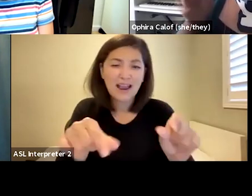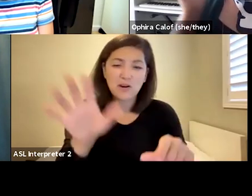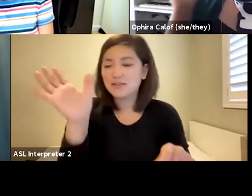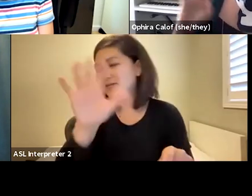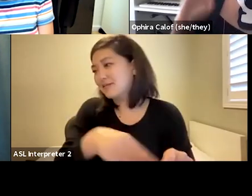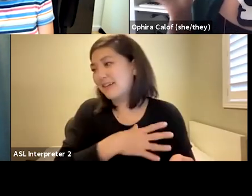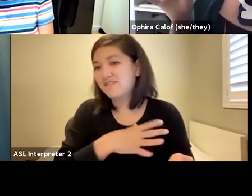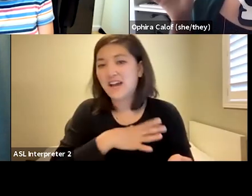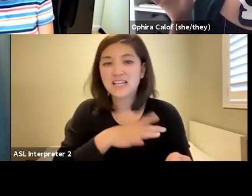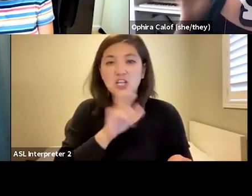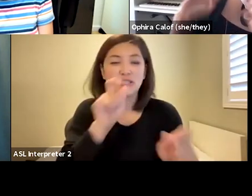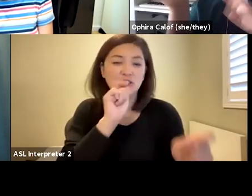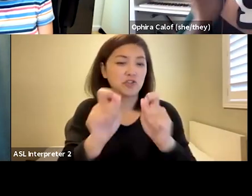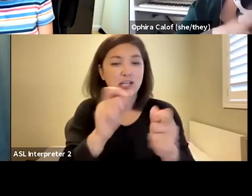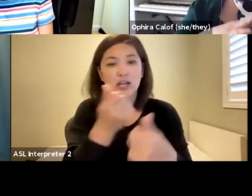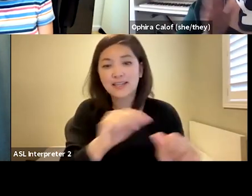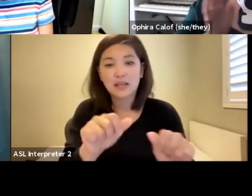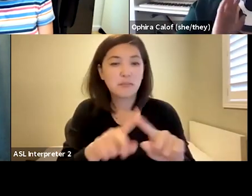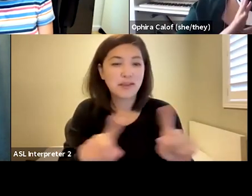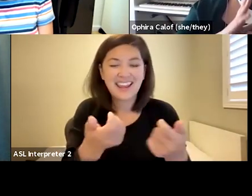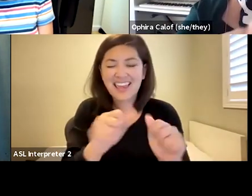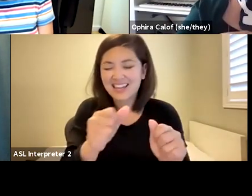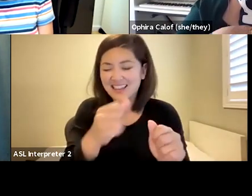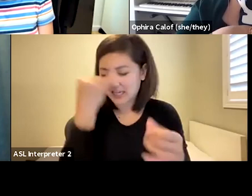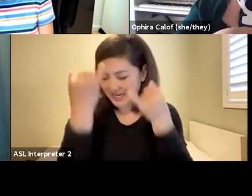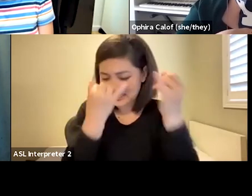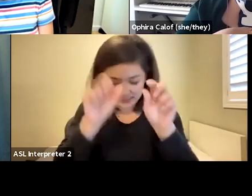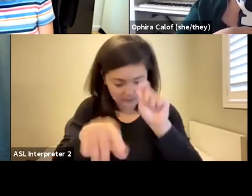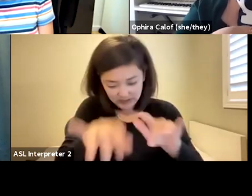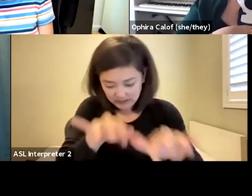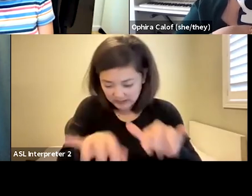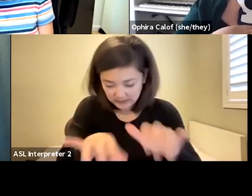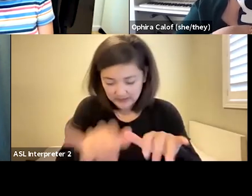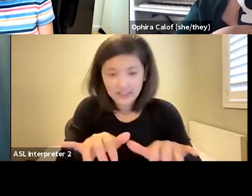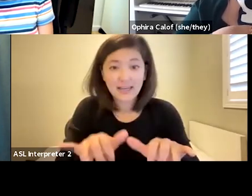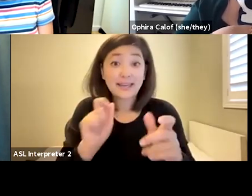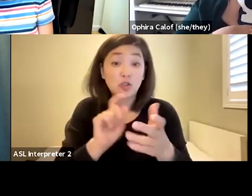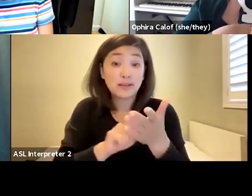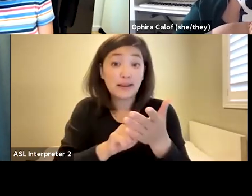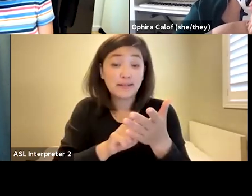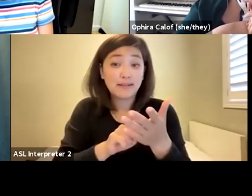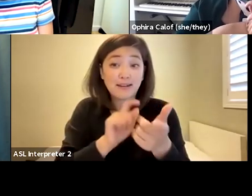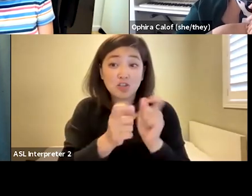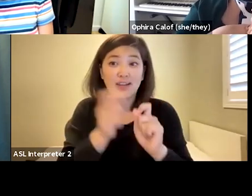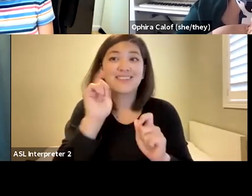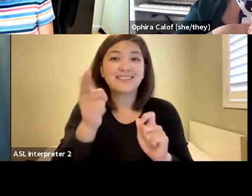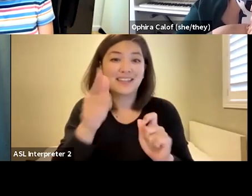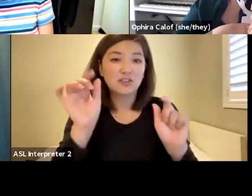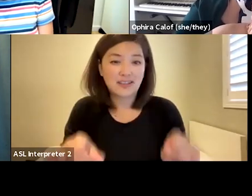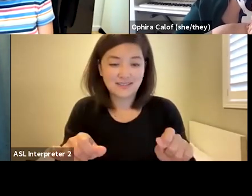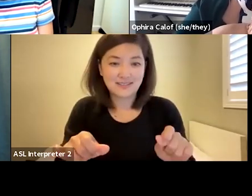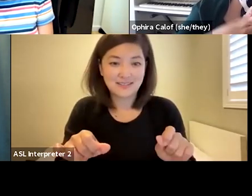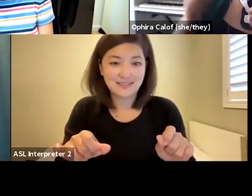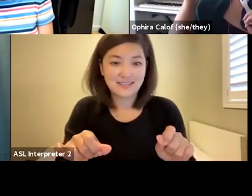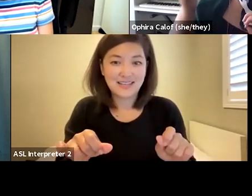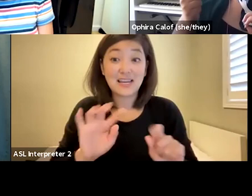anything you can kind of edit and fix later, And it's so hard to do